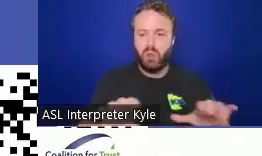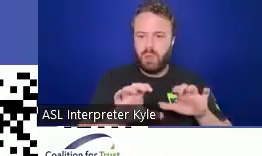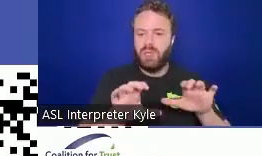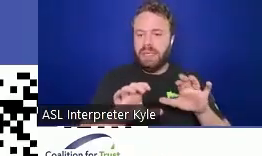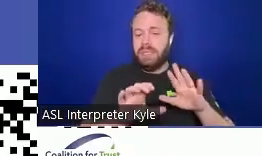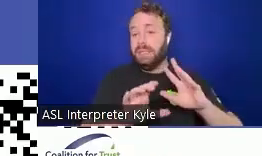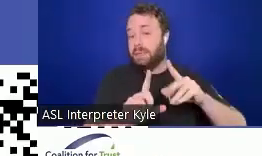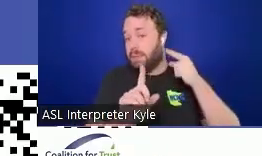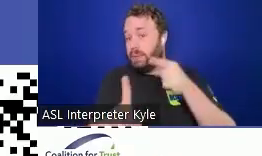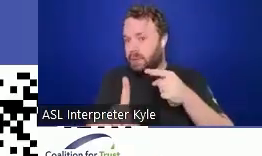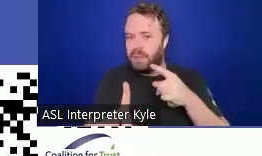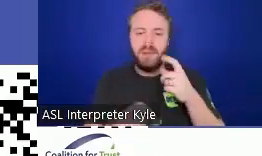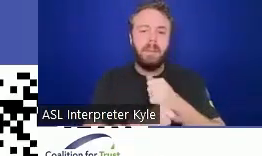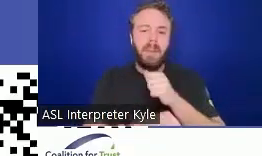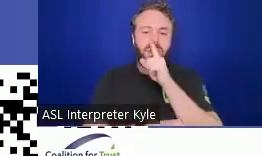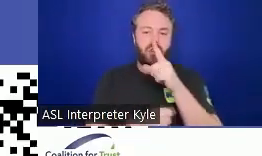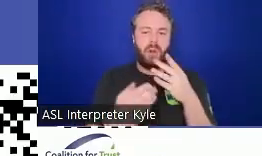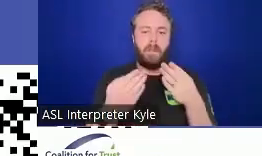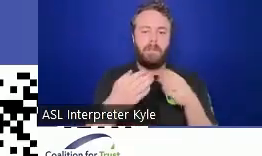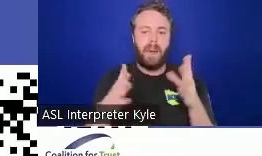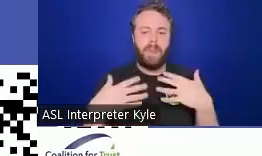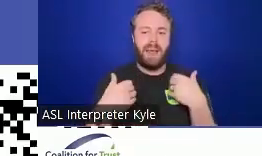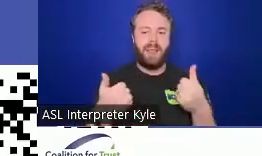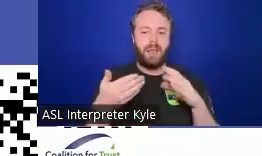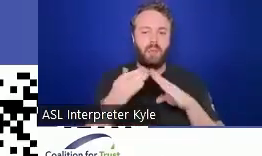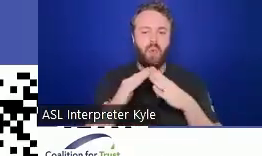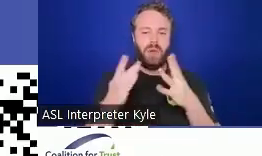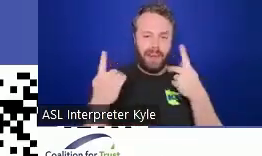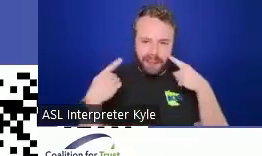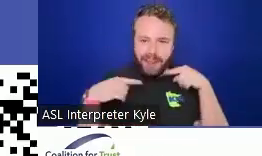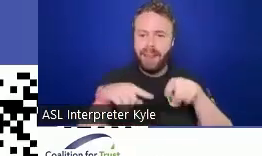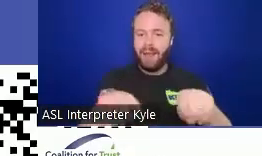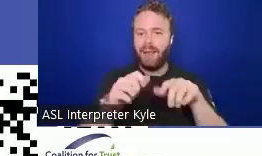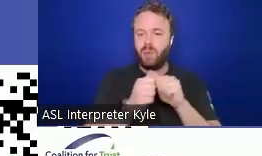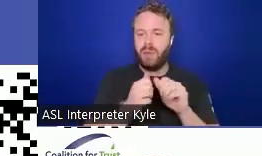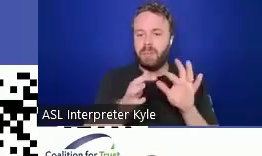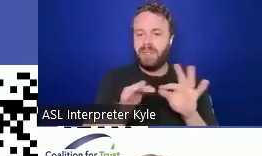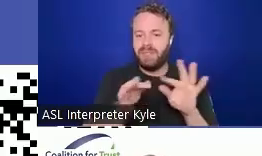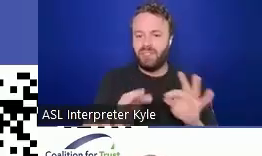to ensure that the public health community is aligned on messaging.